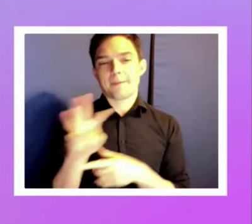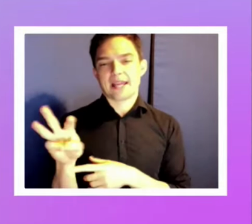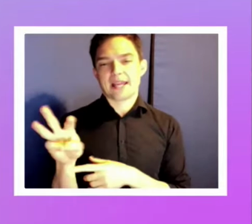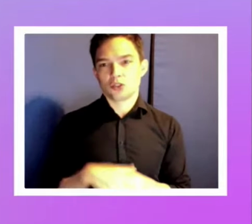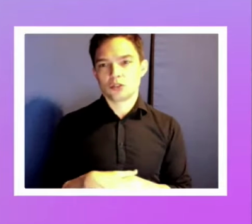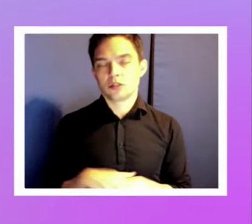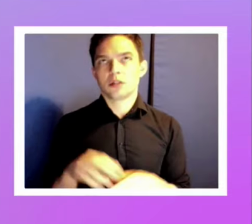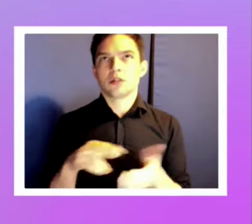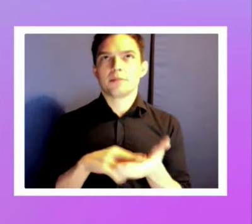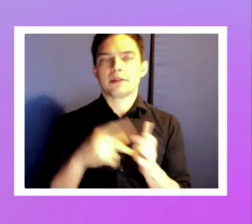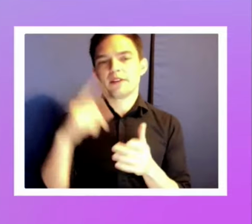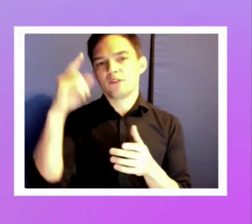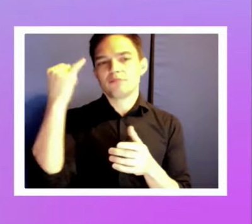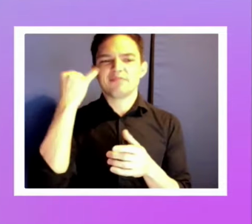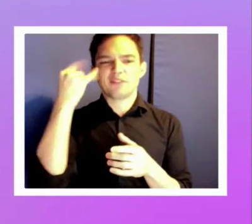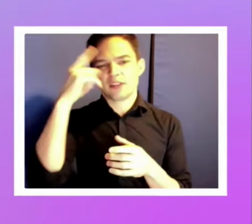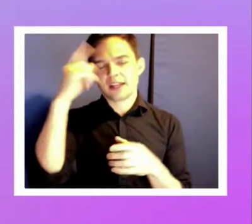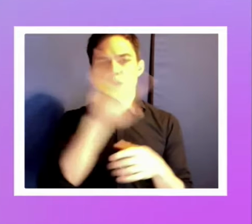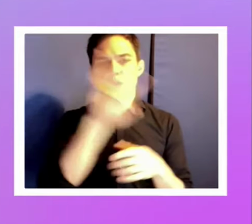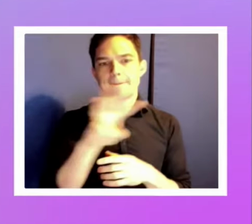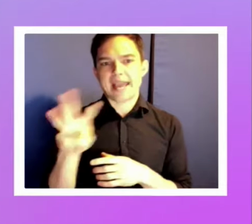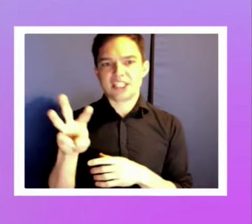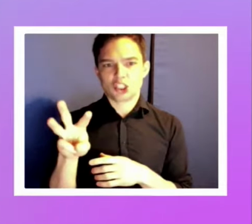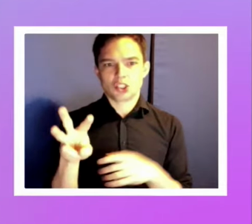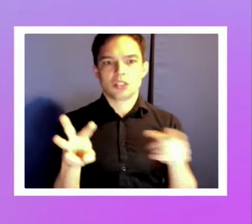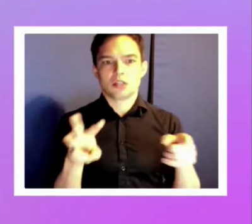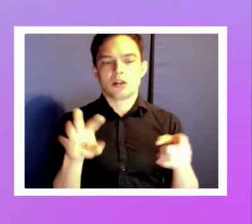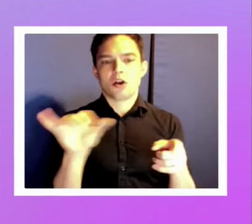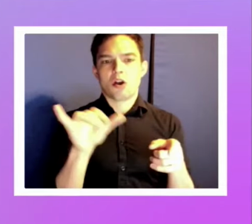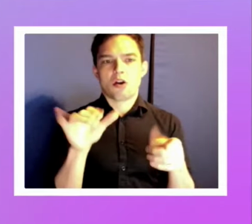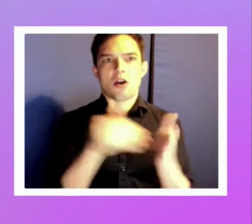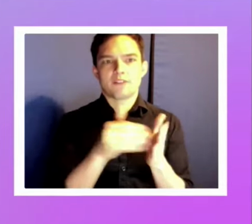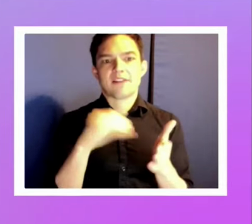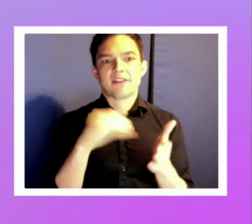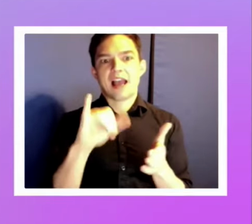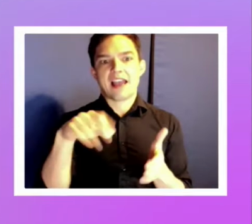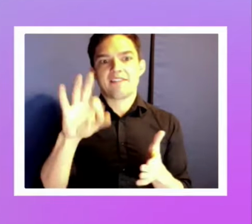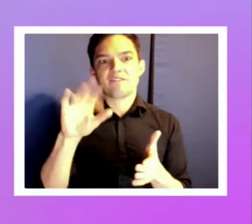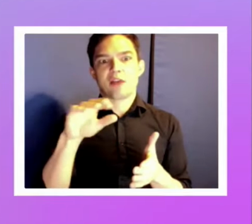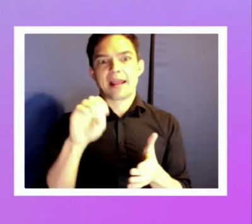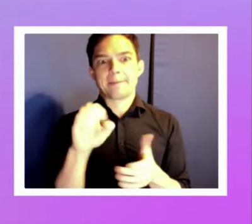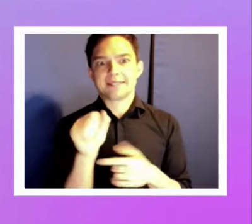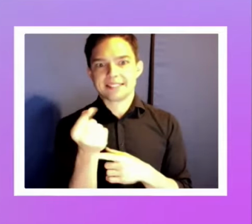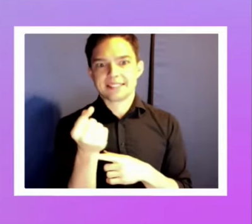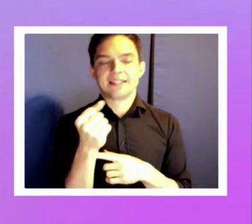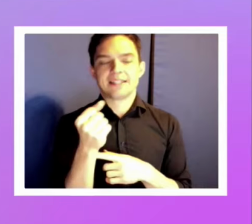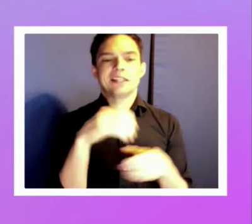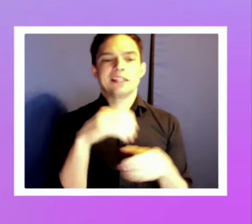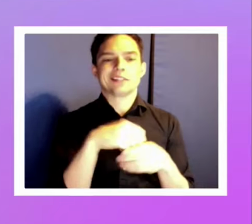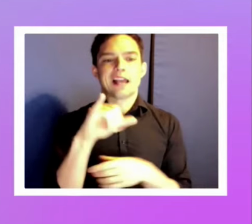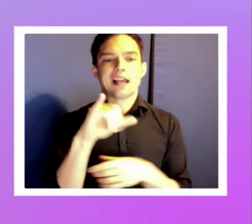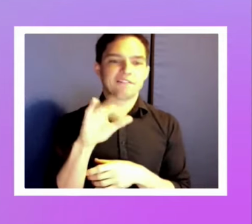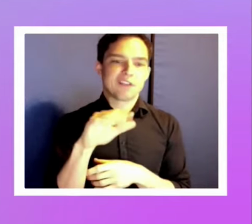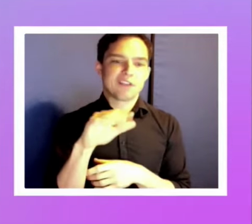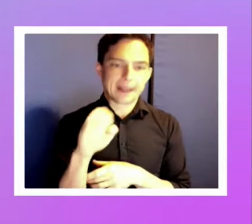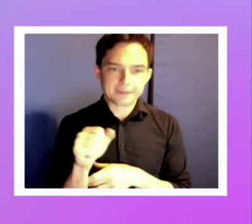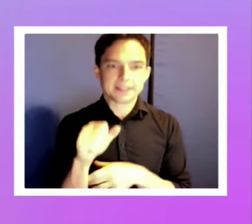if you think of a web page, there are often iframes in a page, and you can have iframes inside of iframes inside of